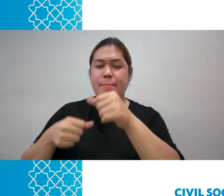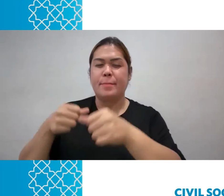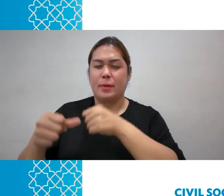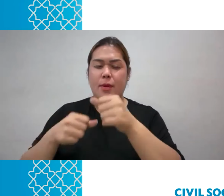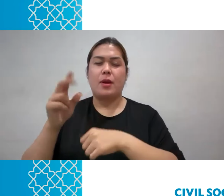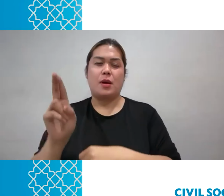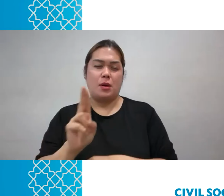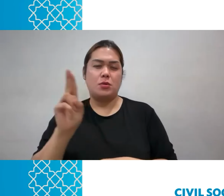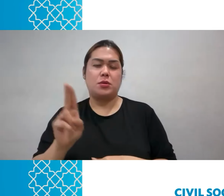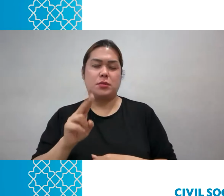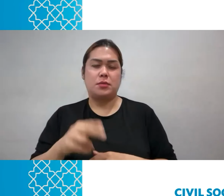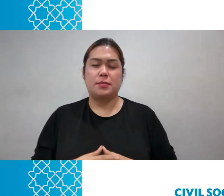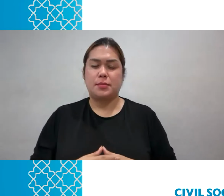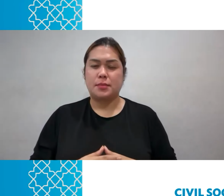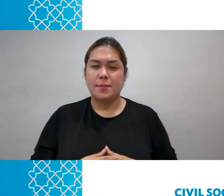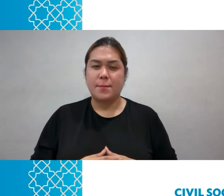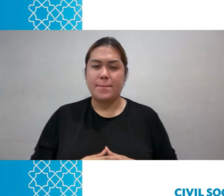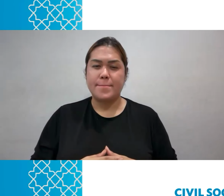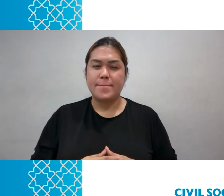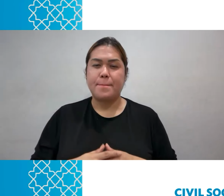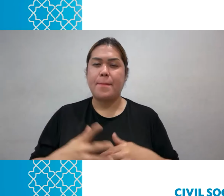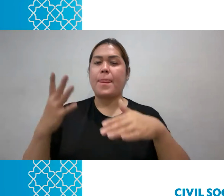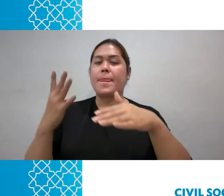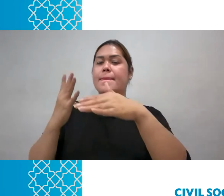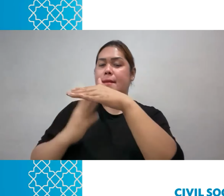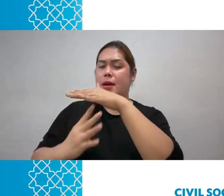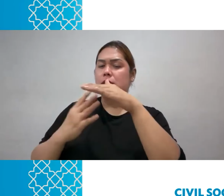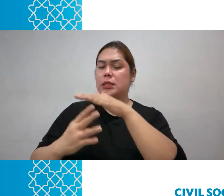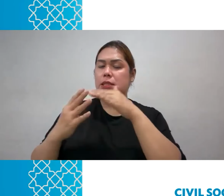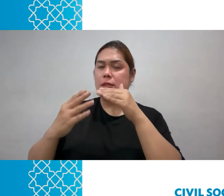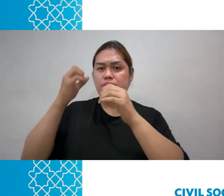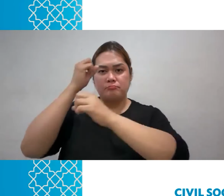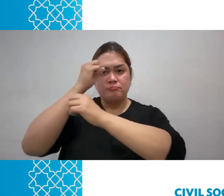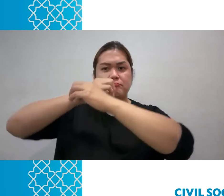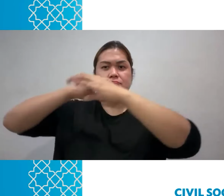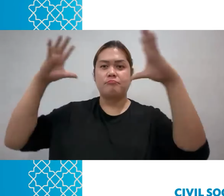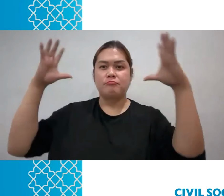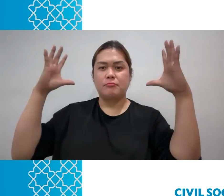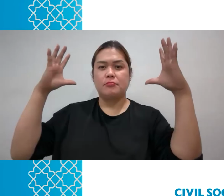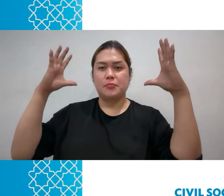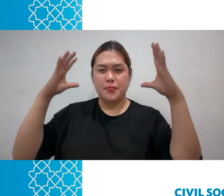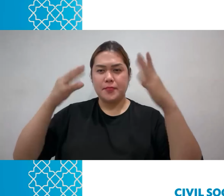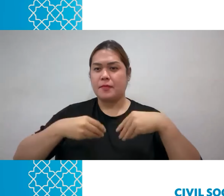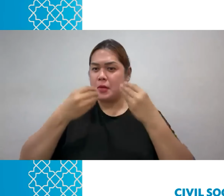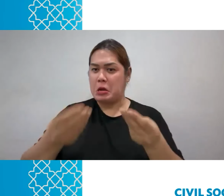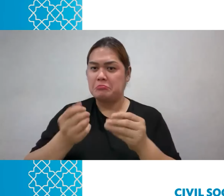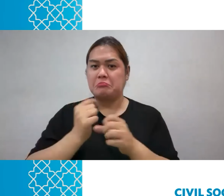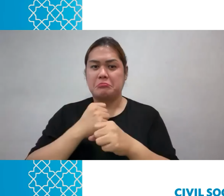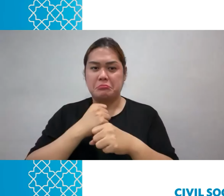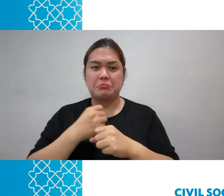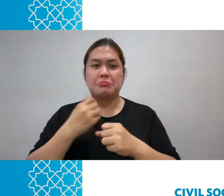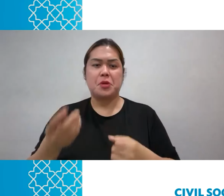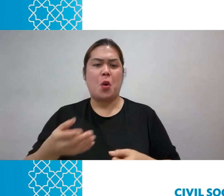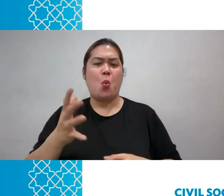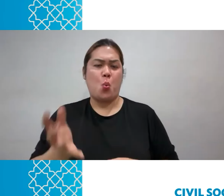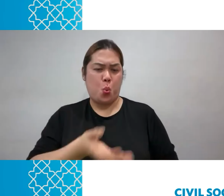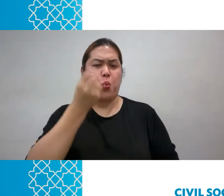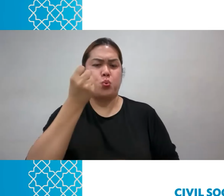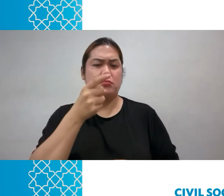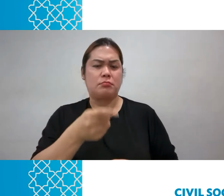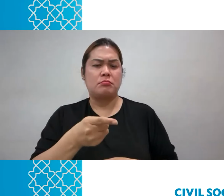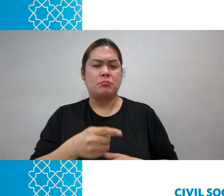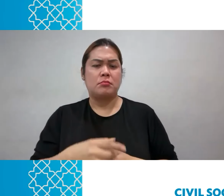our clients. And ideally, those procedures or steps should be owned by our counterparts and should